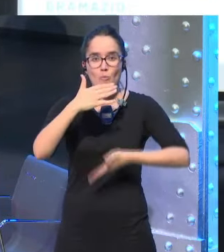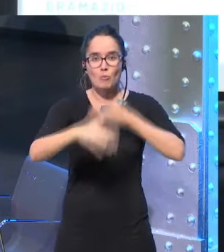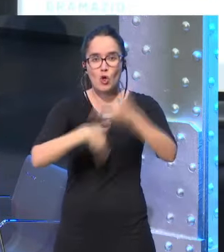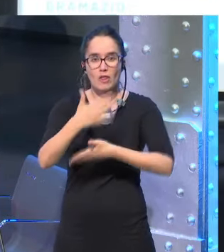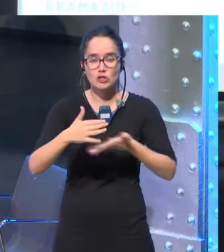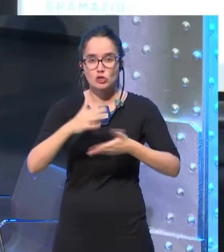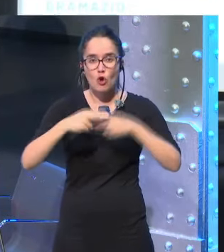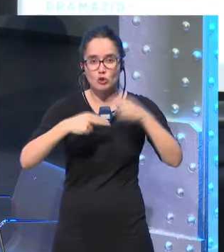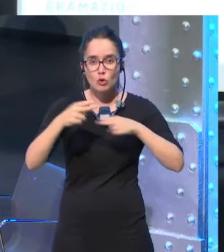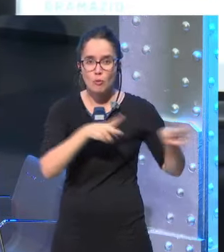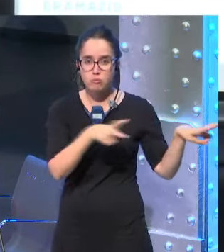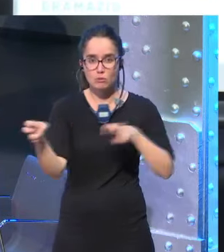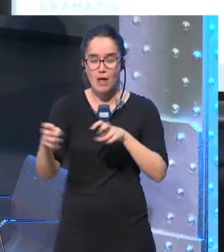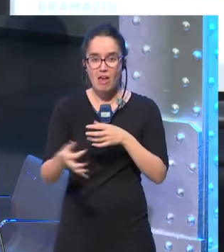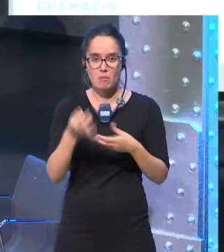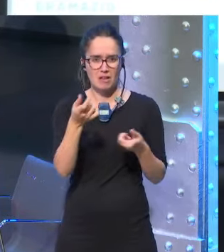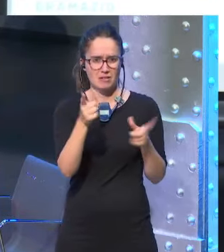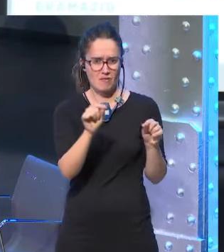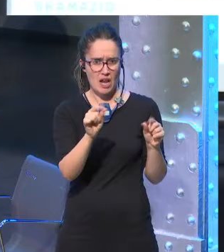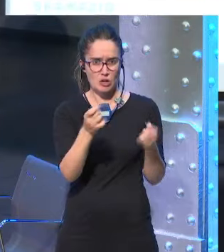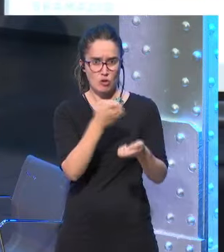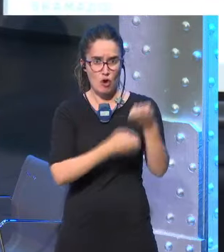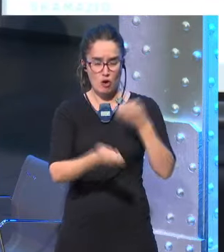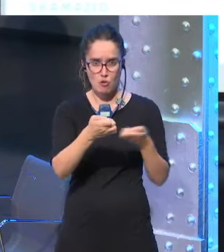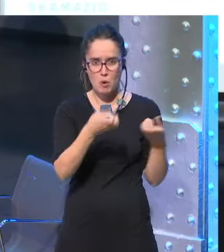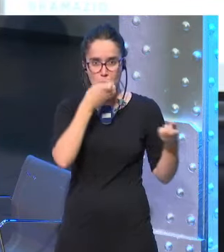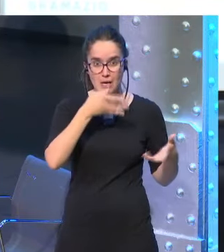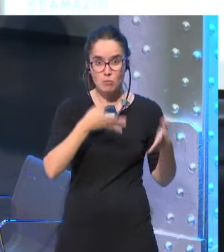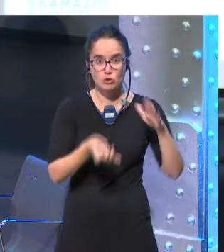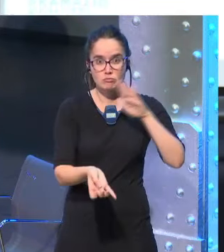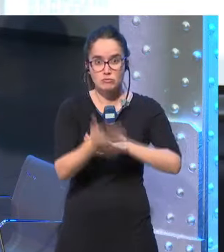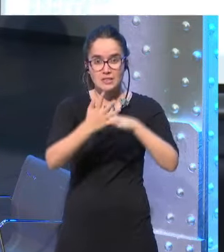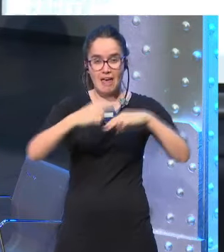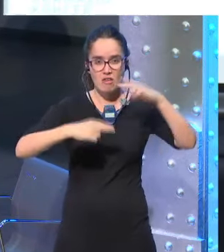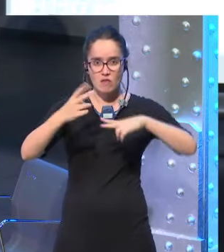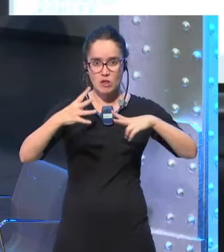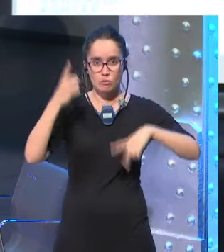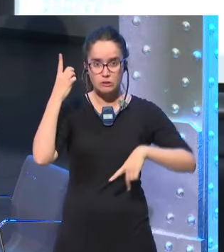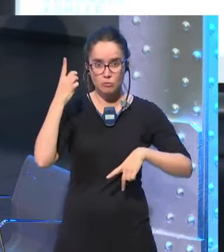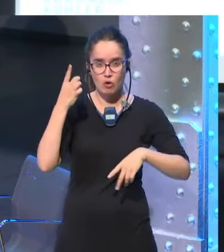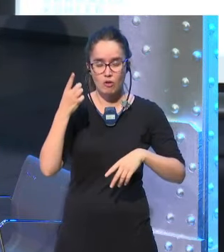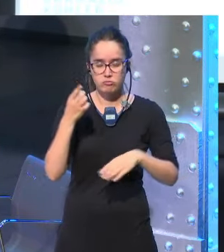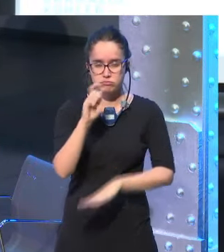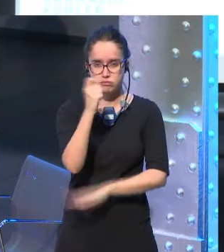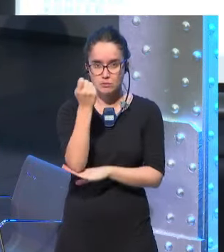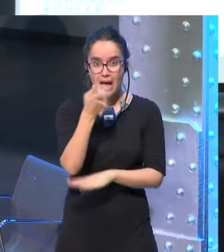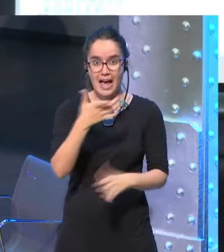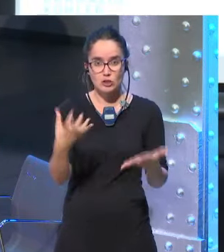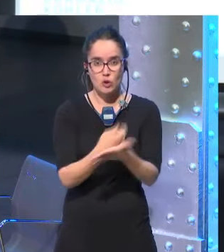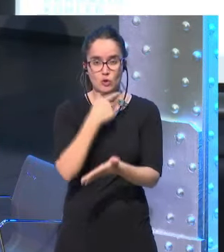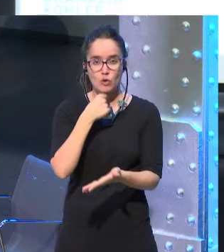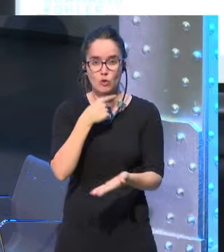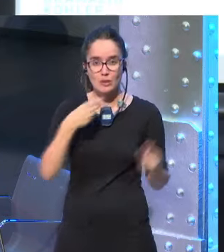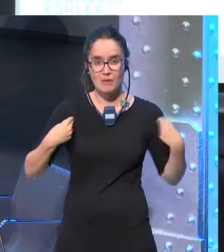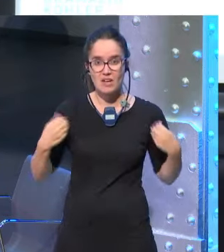quite economical, and like this we could realize this building. And I can say that we all really like to live and work in this